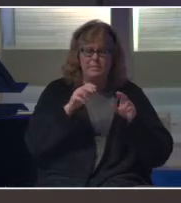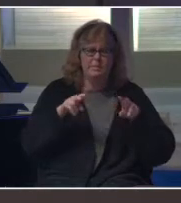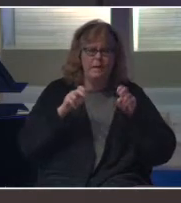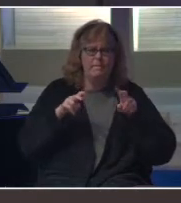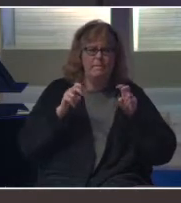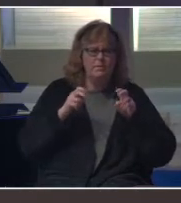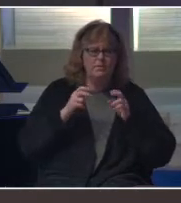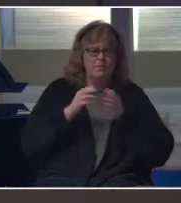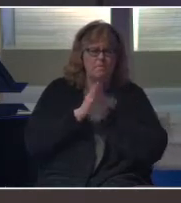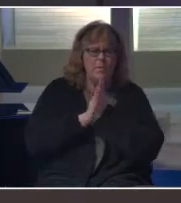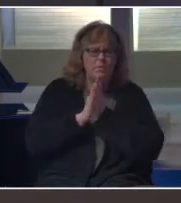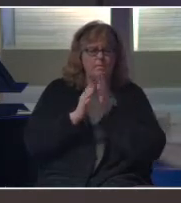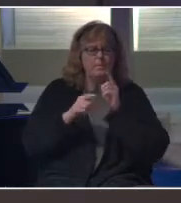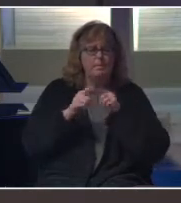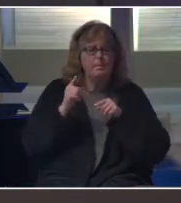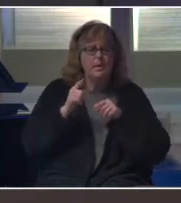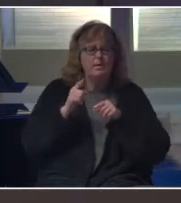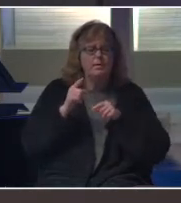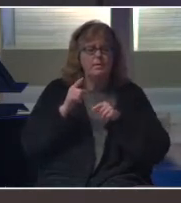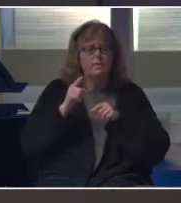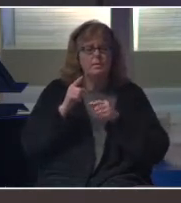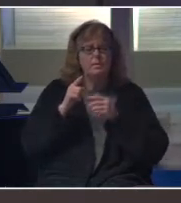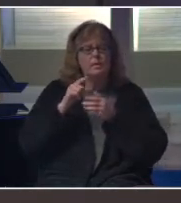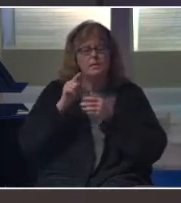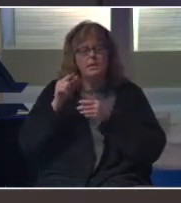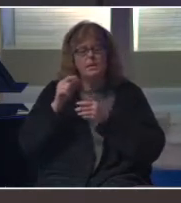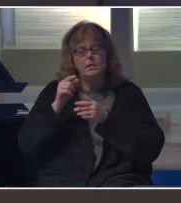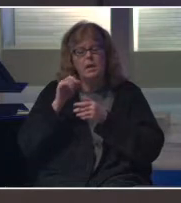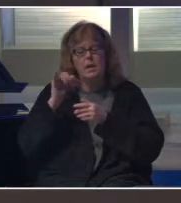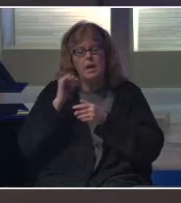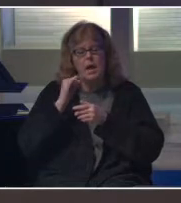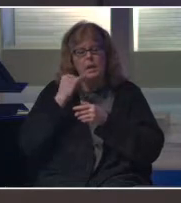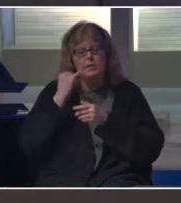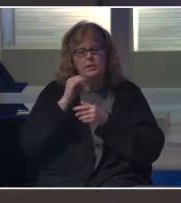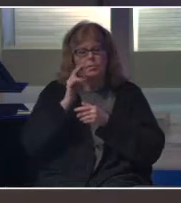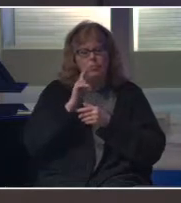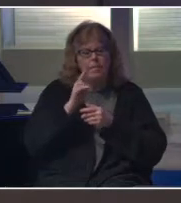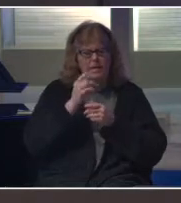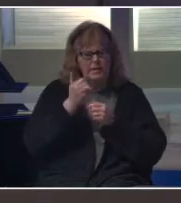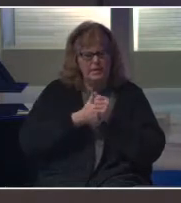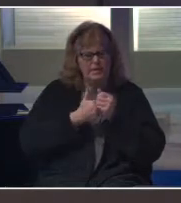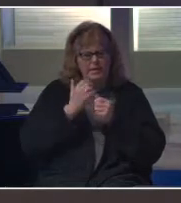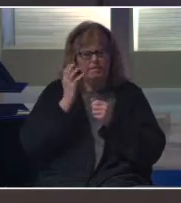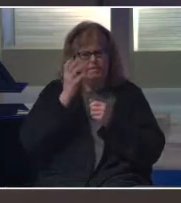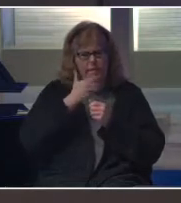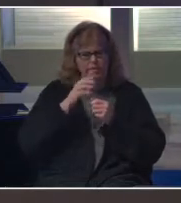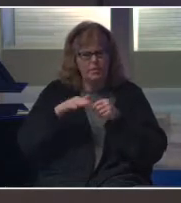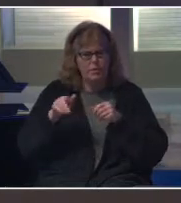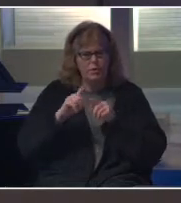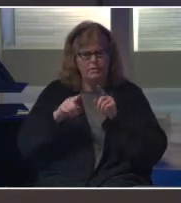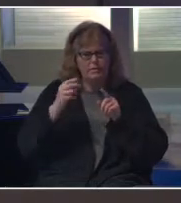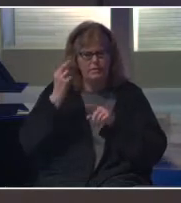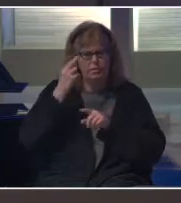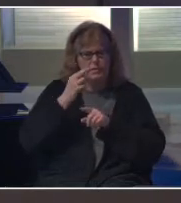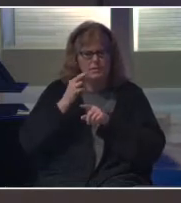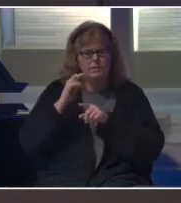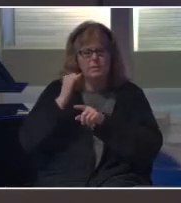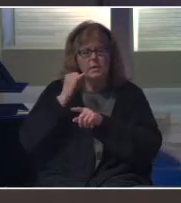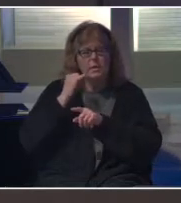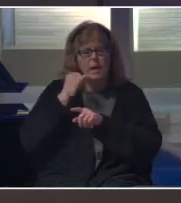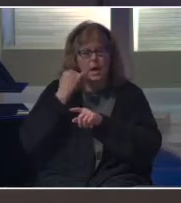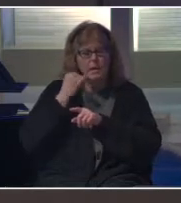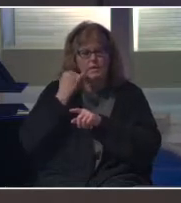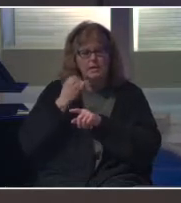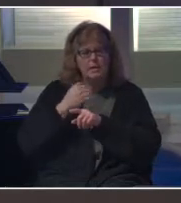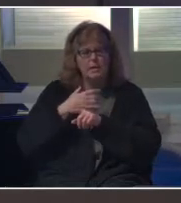verse 28, we learn that Isaac and Rebekah each had a favorite child for different reasons. Isaac liked